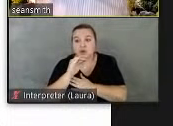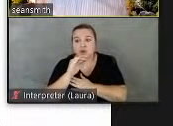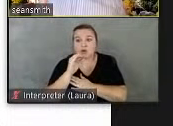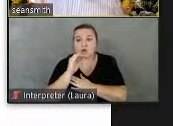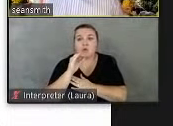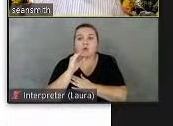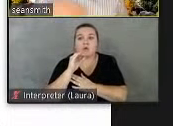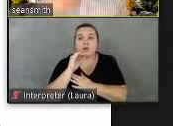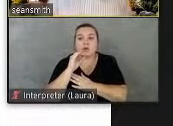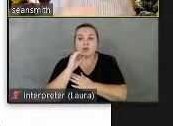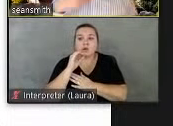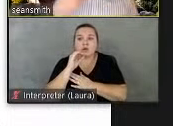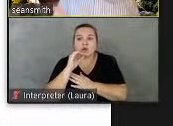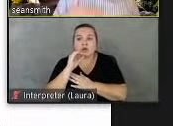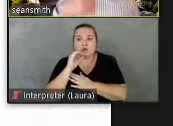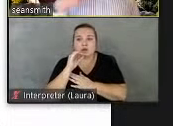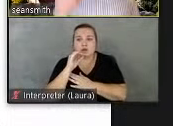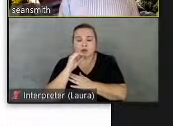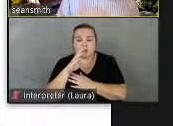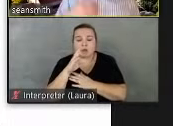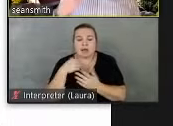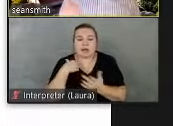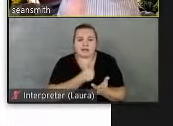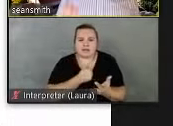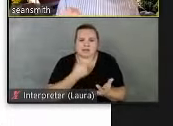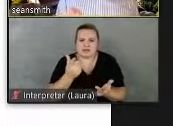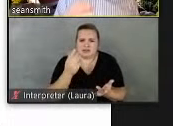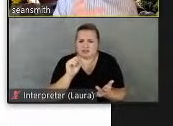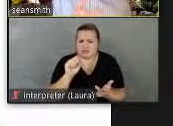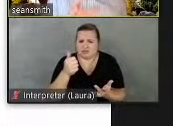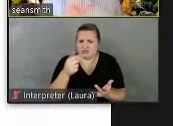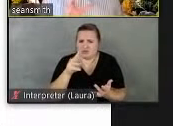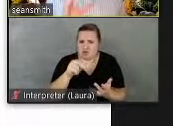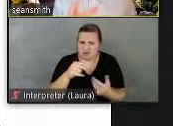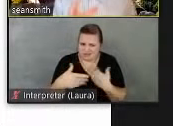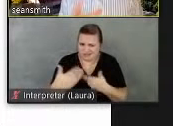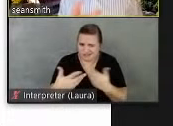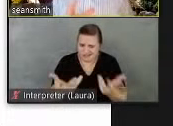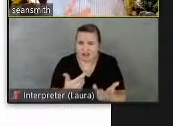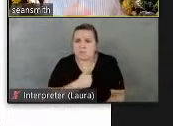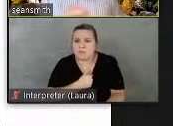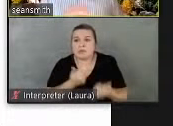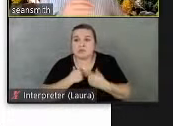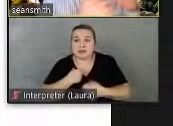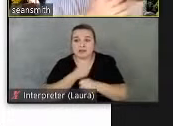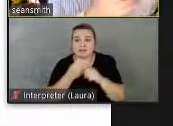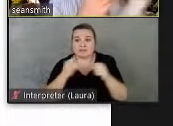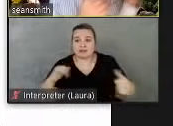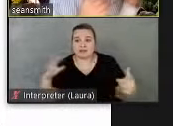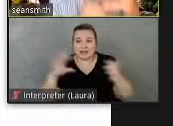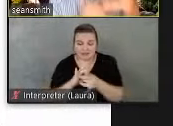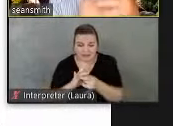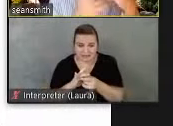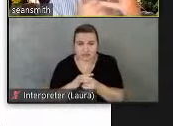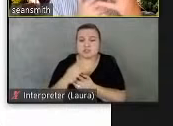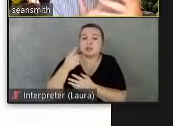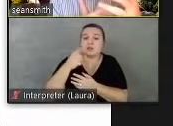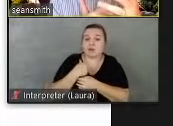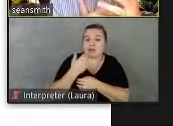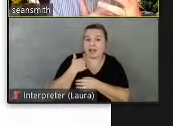at this issue, and I apologize for the, you're like, come on, Sean, let's move here. But I'm trying to make that connection between, we've got these things we need